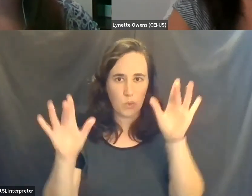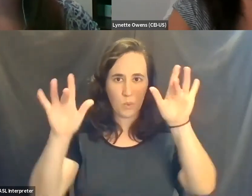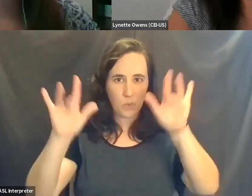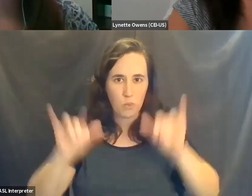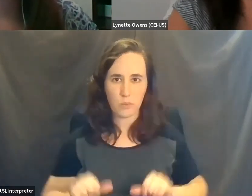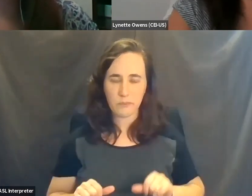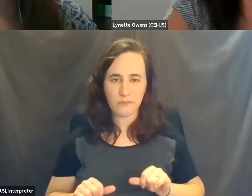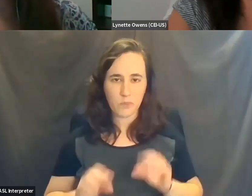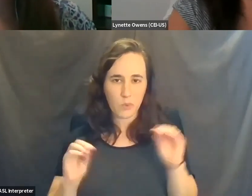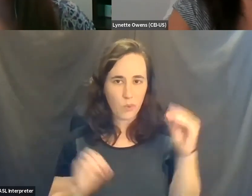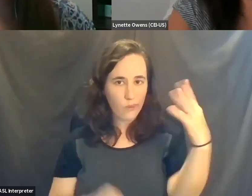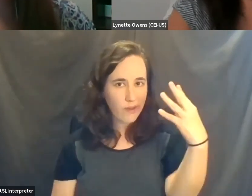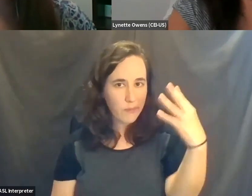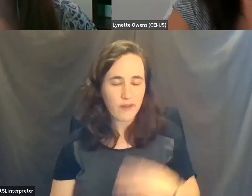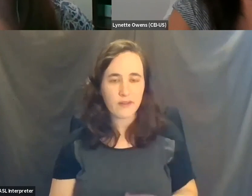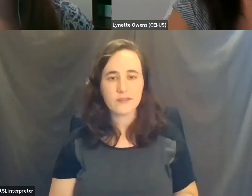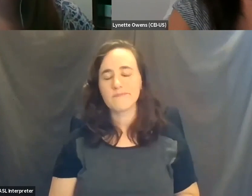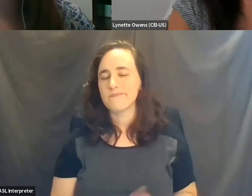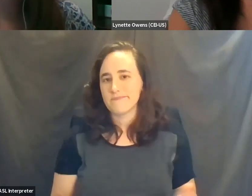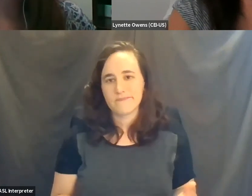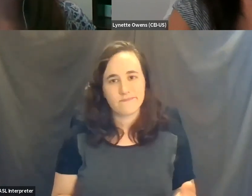So there's no denying that.